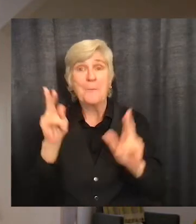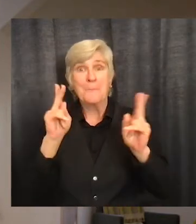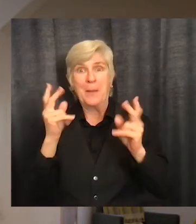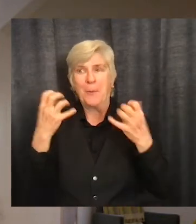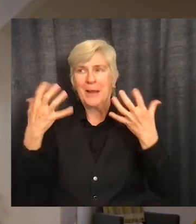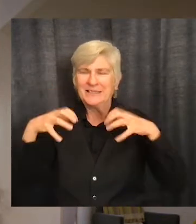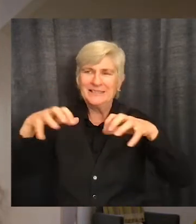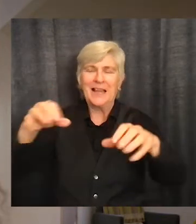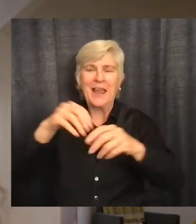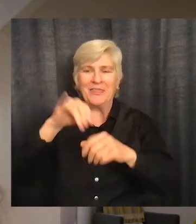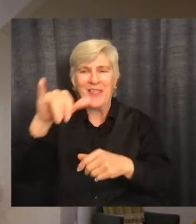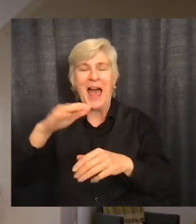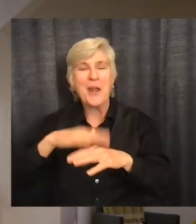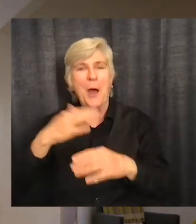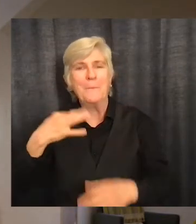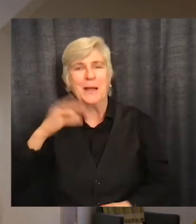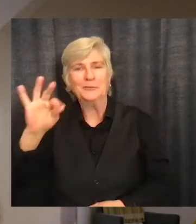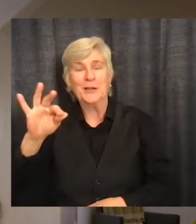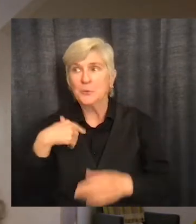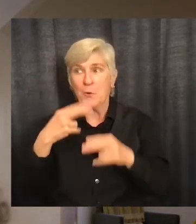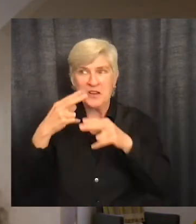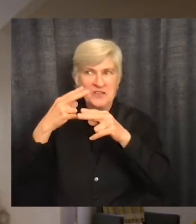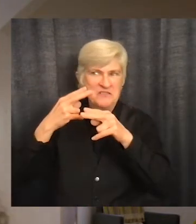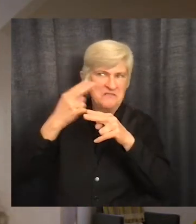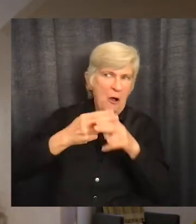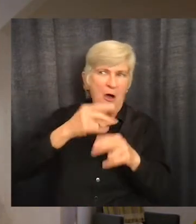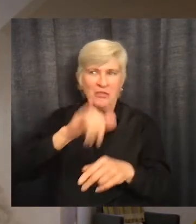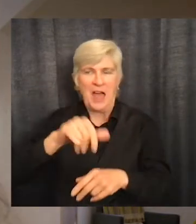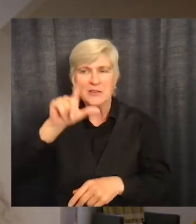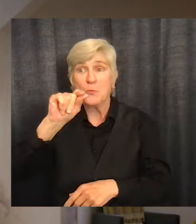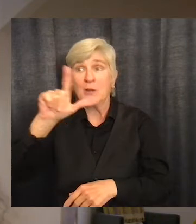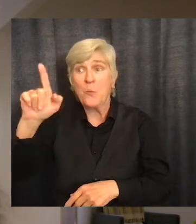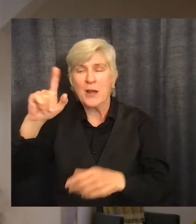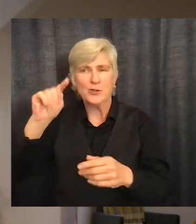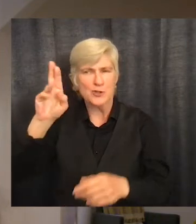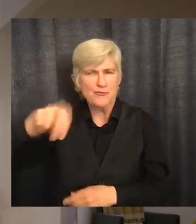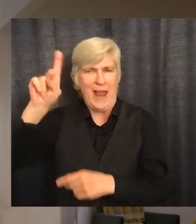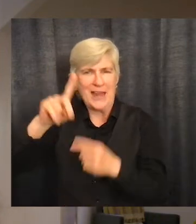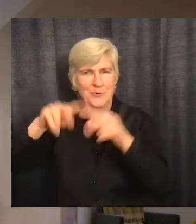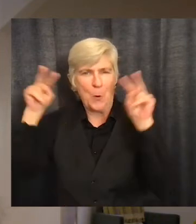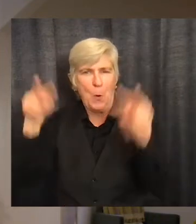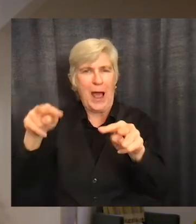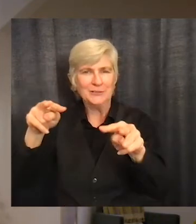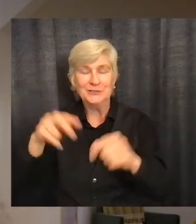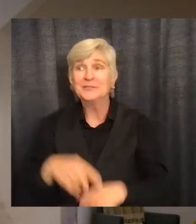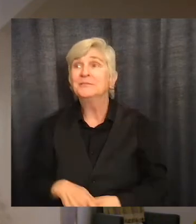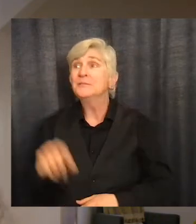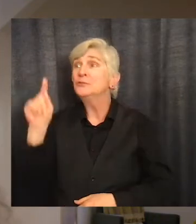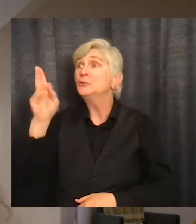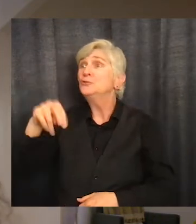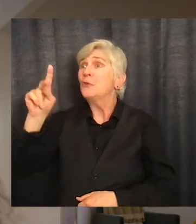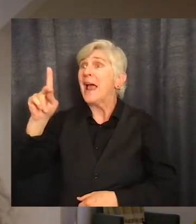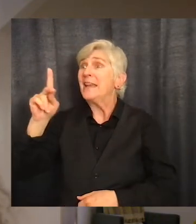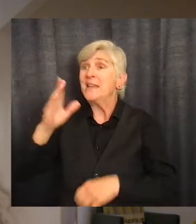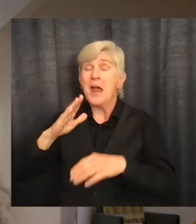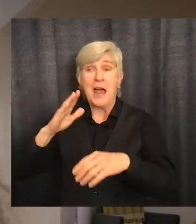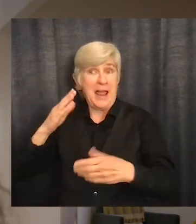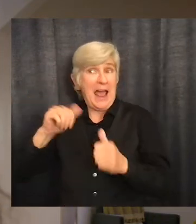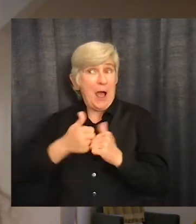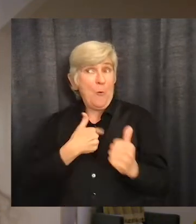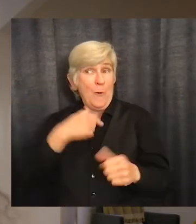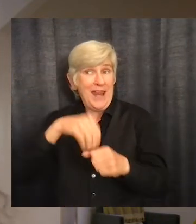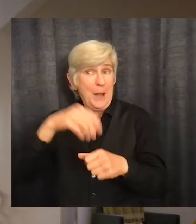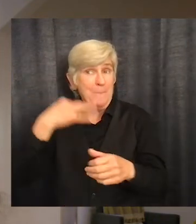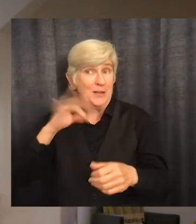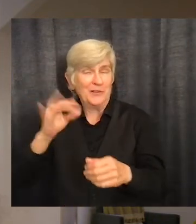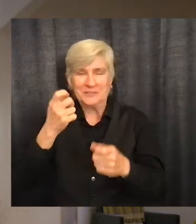too. So much so that we named it one of our trends to watch for 2021. But see, trend spotting on Pinterest is just a